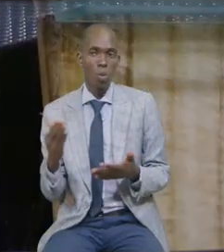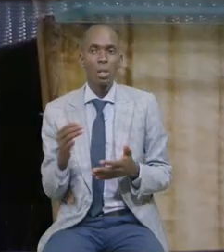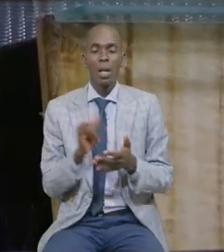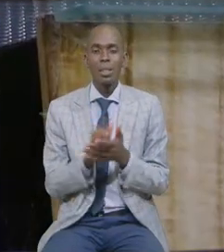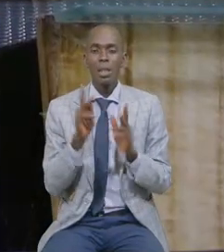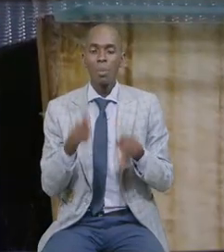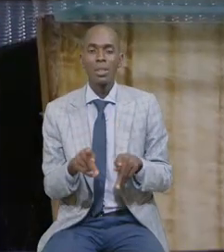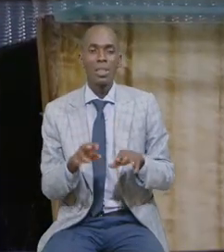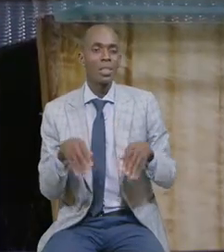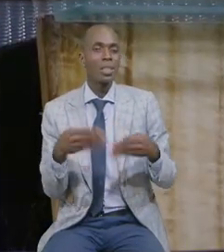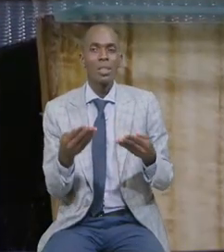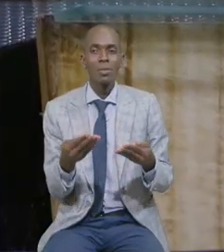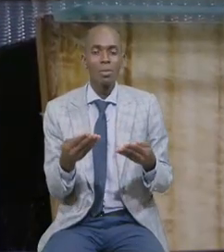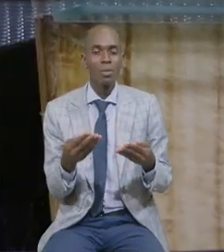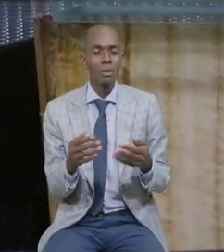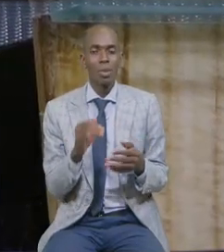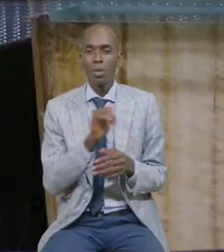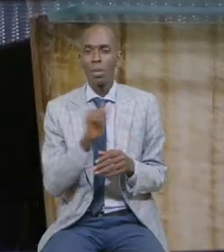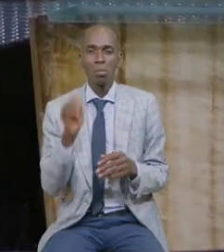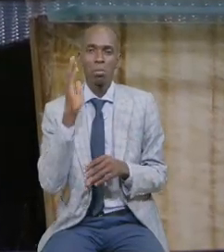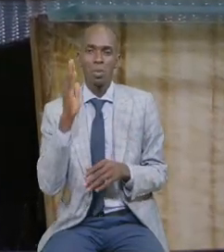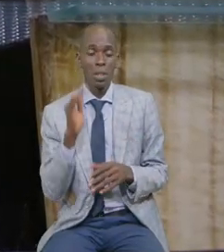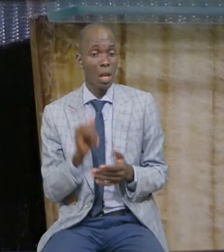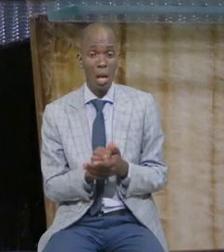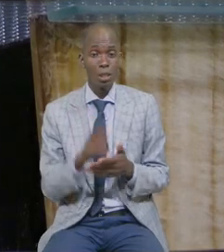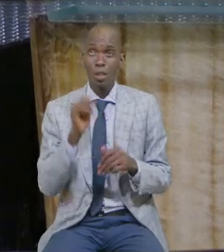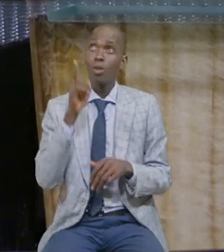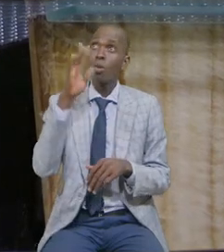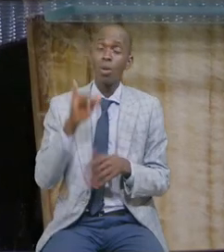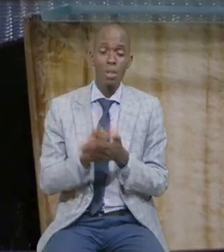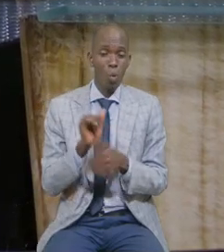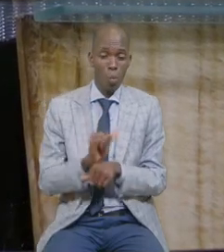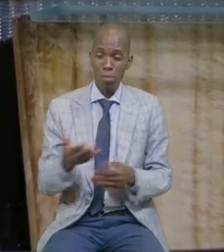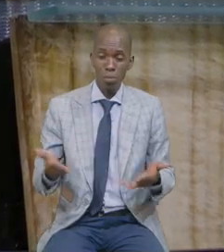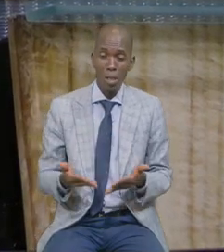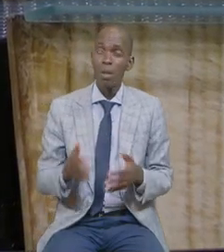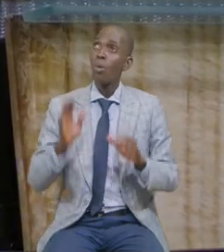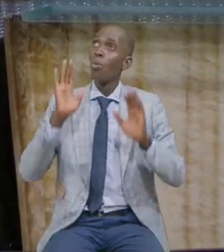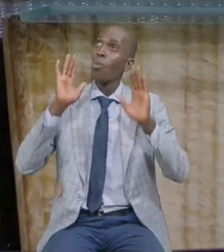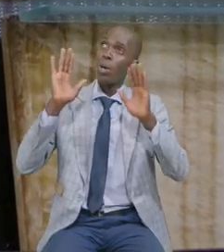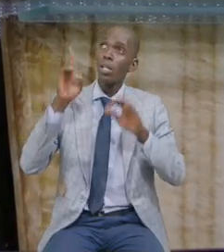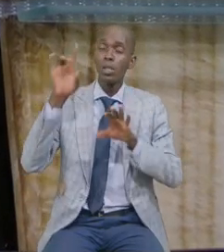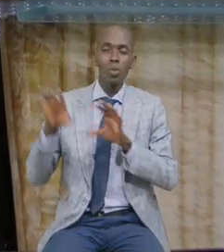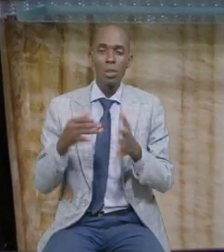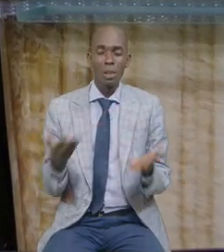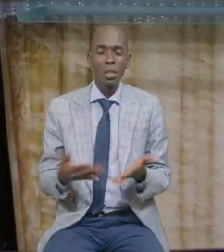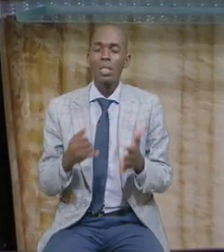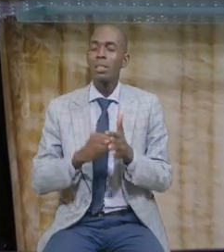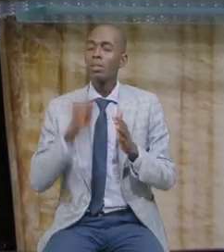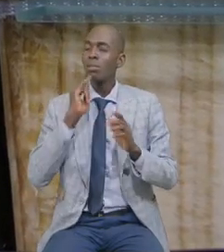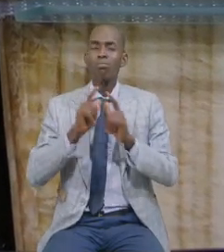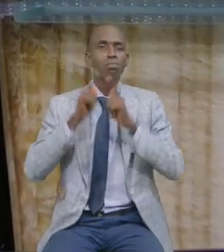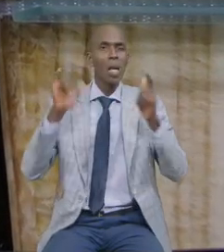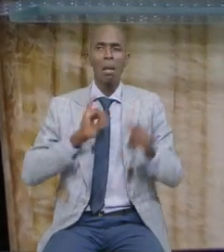know, on the God that walks here, the wonders that he does, this is great. I've never seen anything like